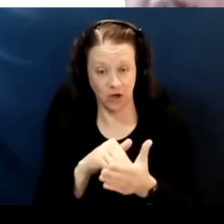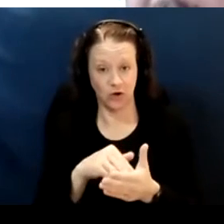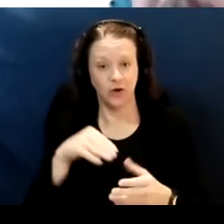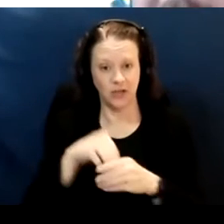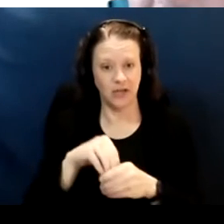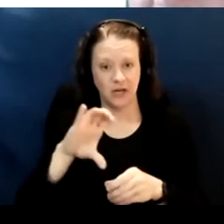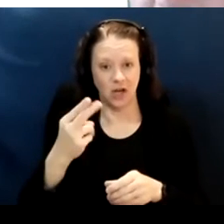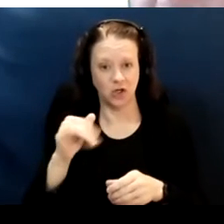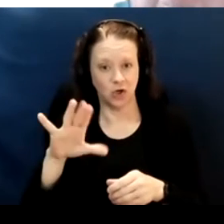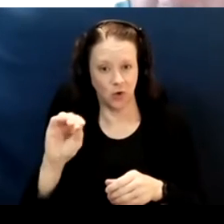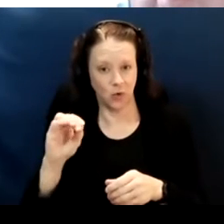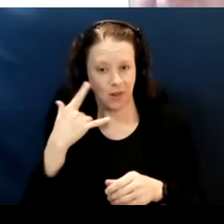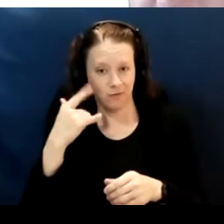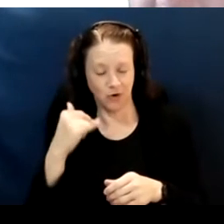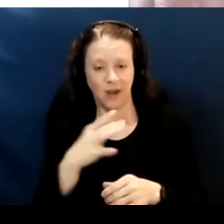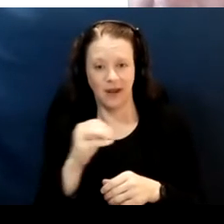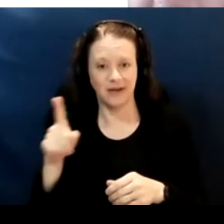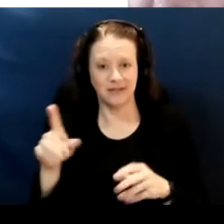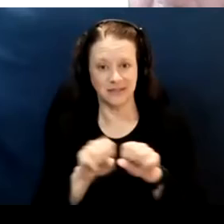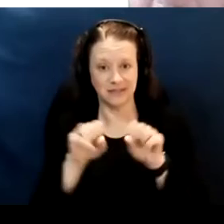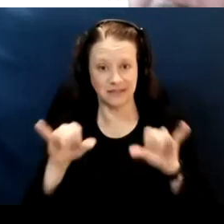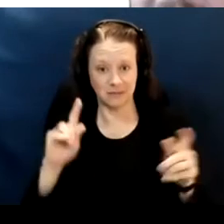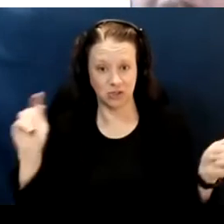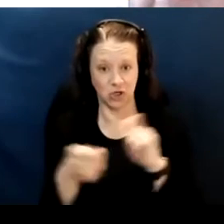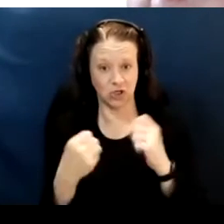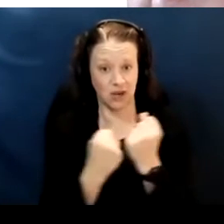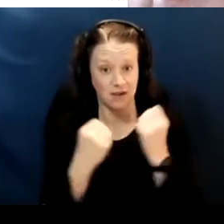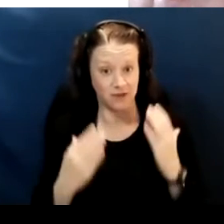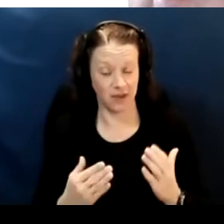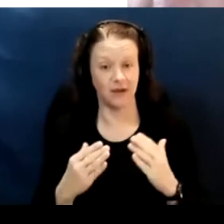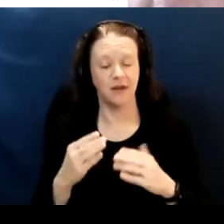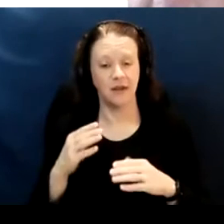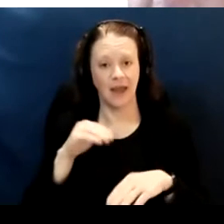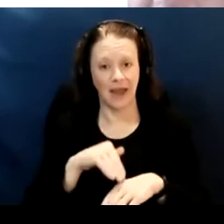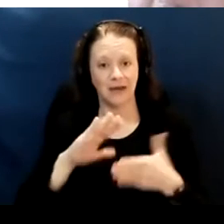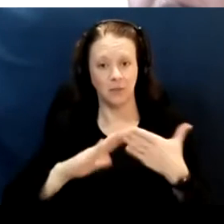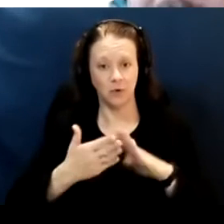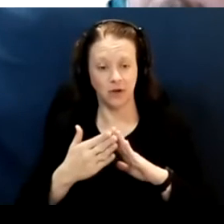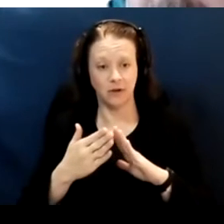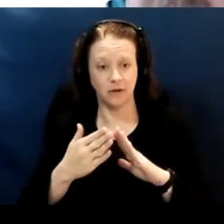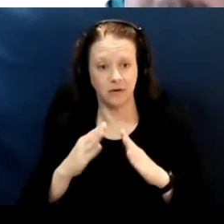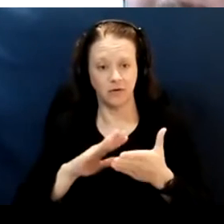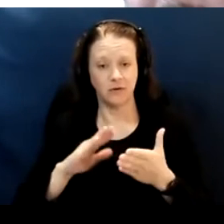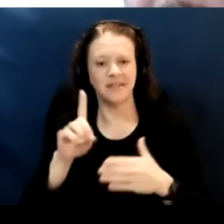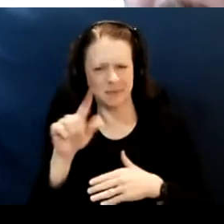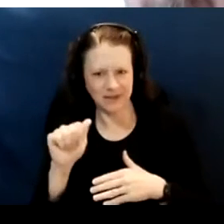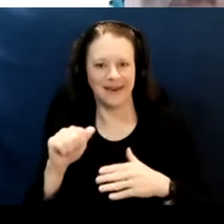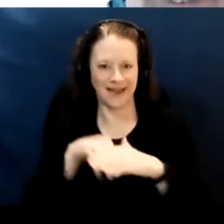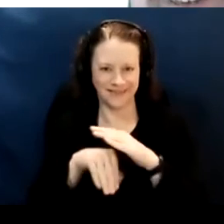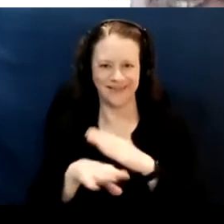organizer or systems change advocate at Community Access or Disability Access